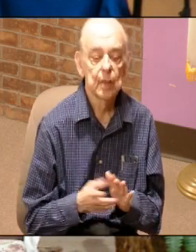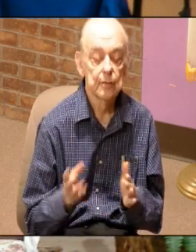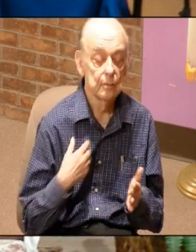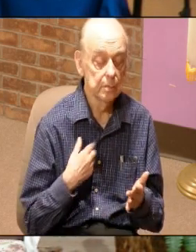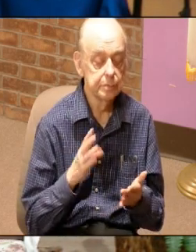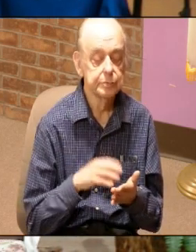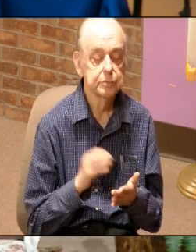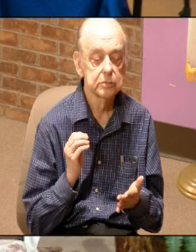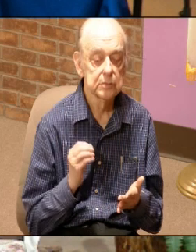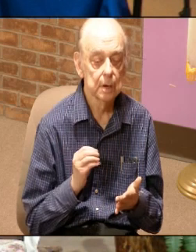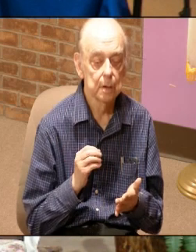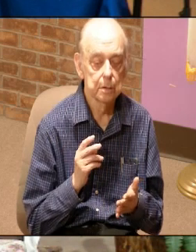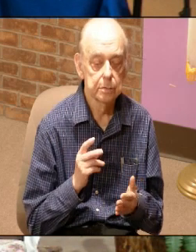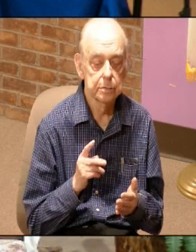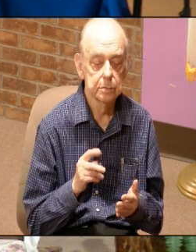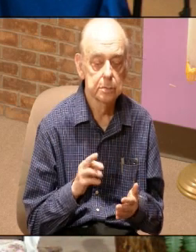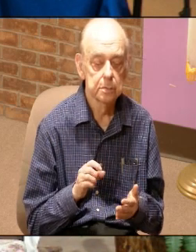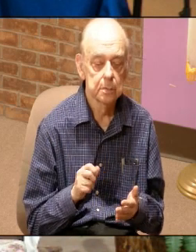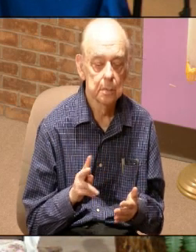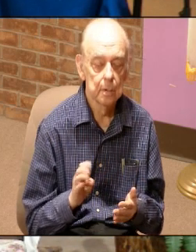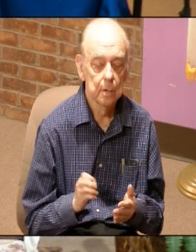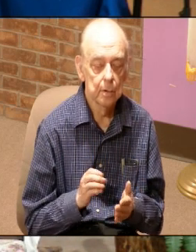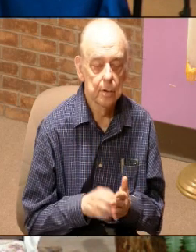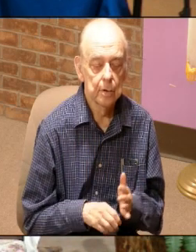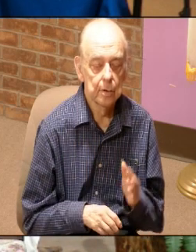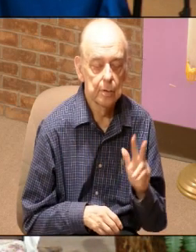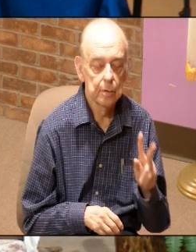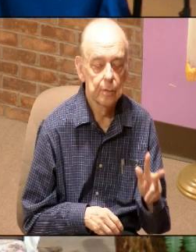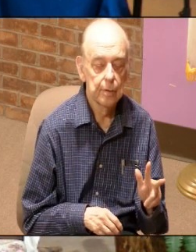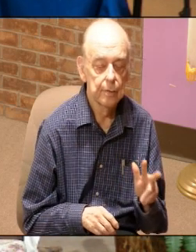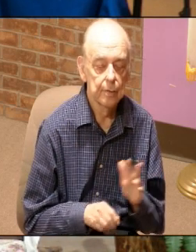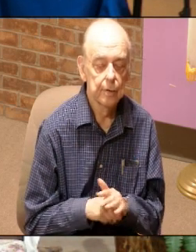is in Proverbs chapter 3 verses 5 to 6